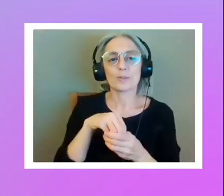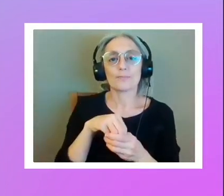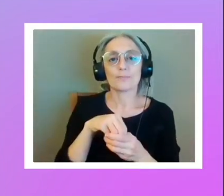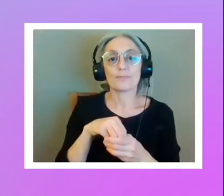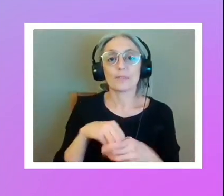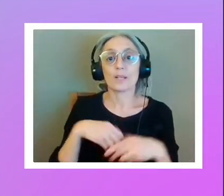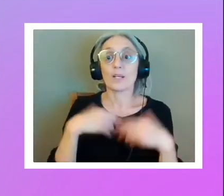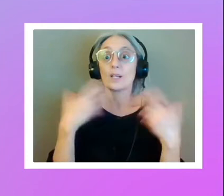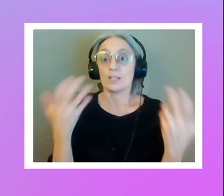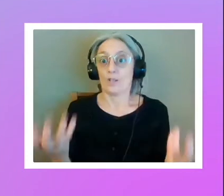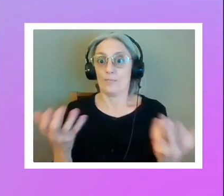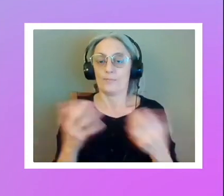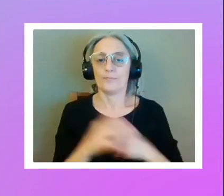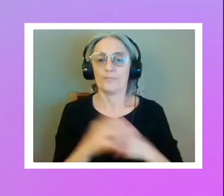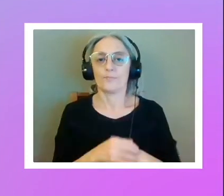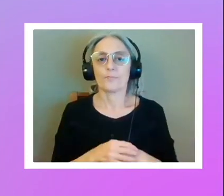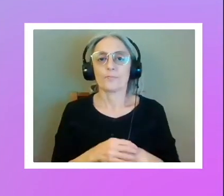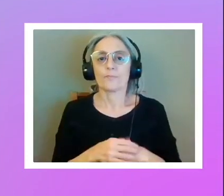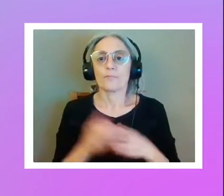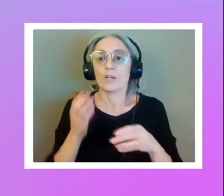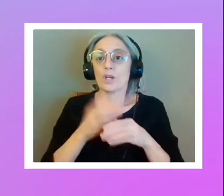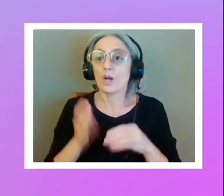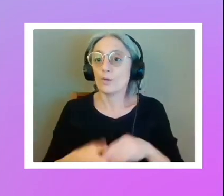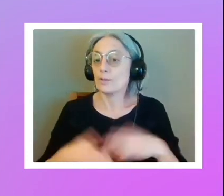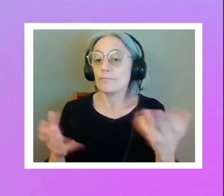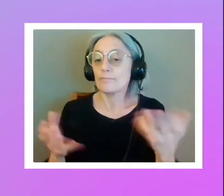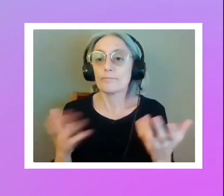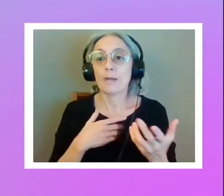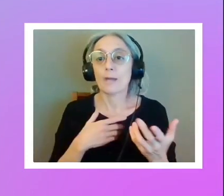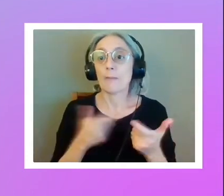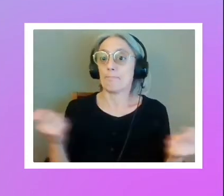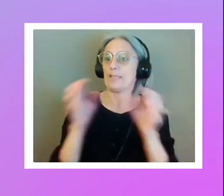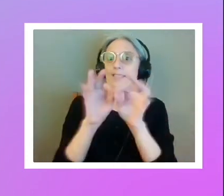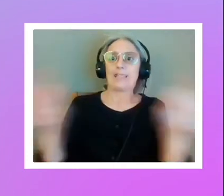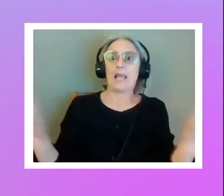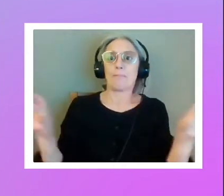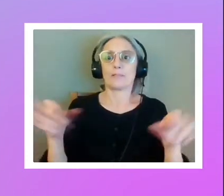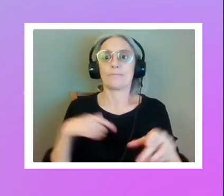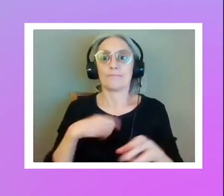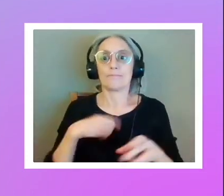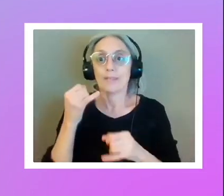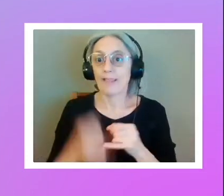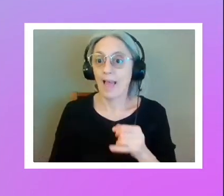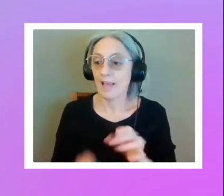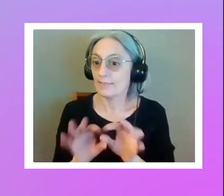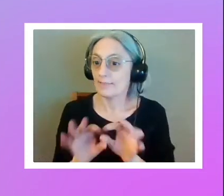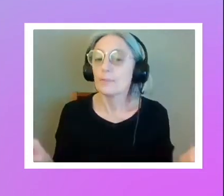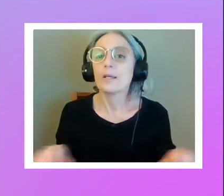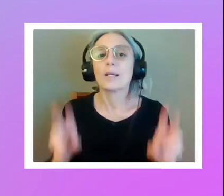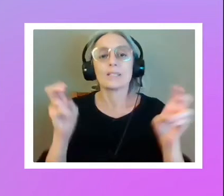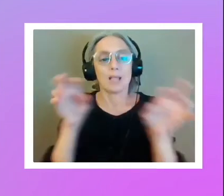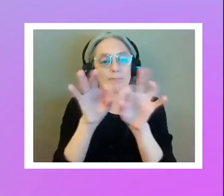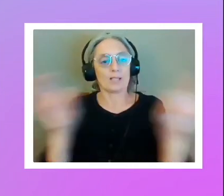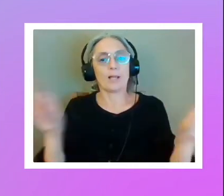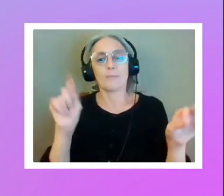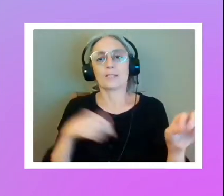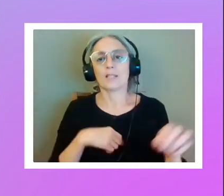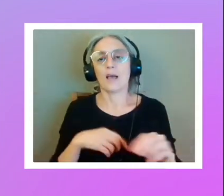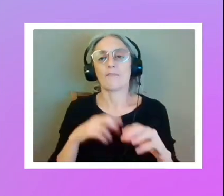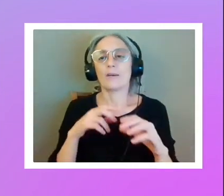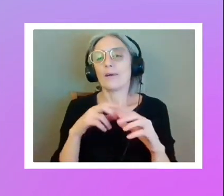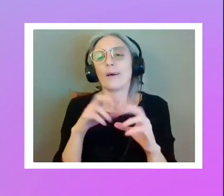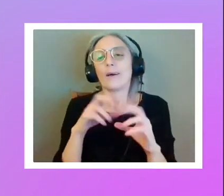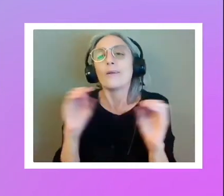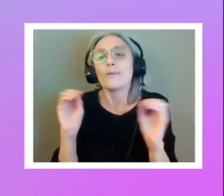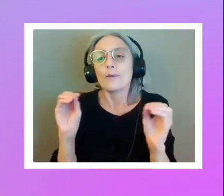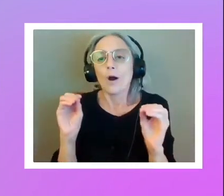So what is the conclusion? What's the big statement here? In conclusion, subject lines need to have a no-nonsense approach, and they need to be